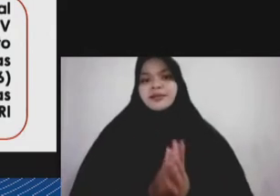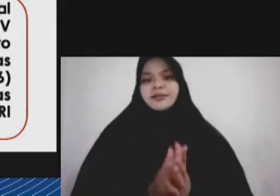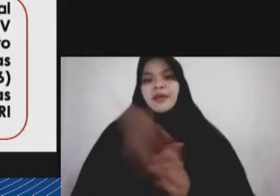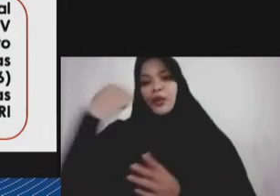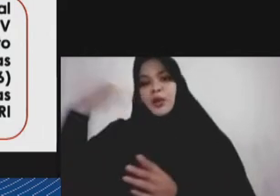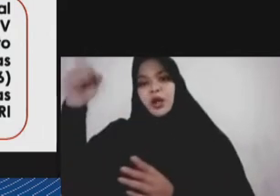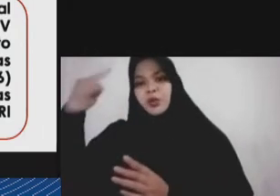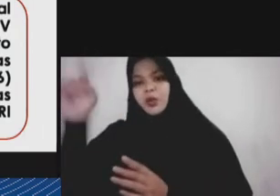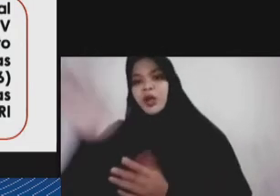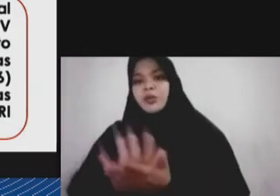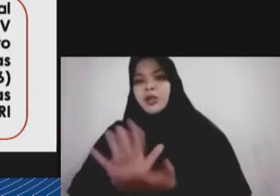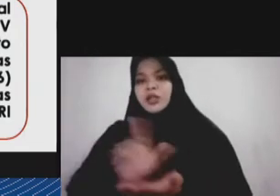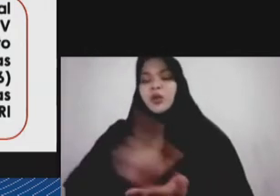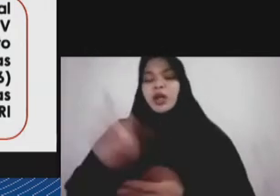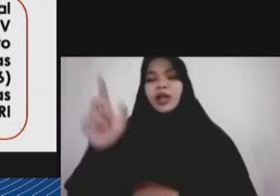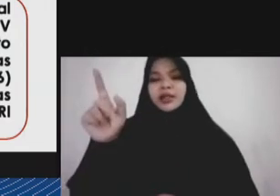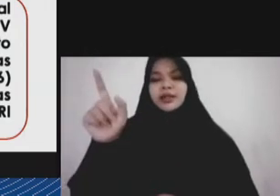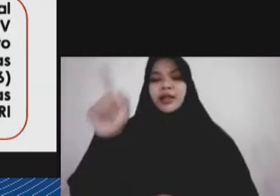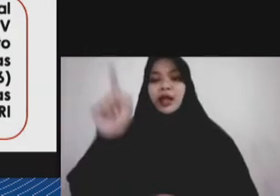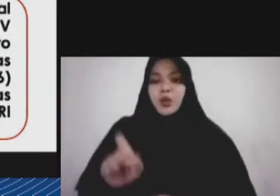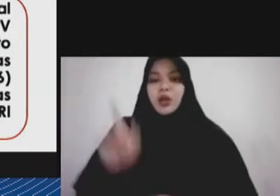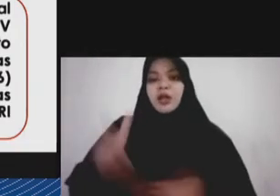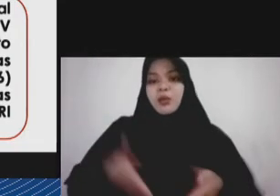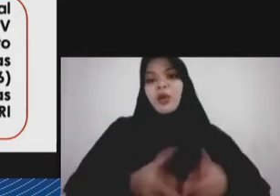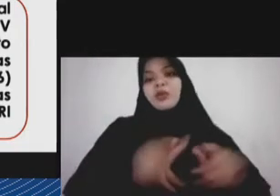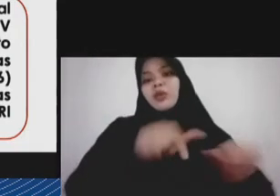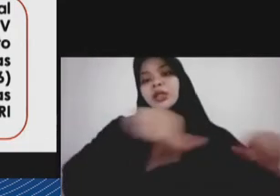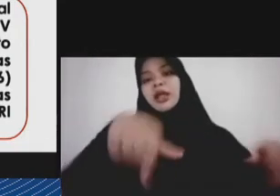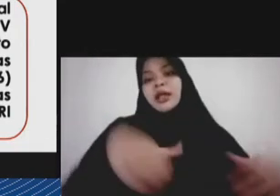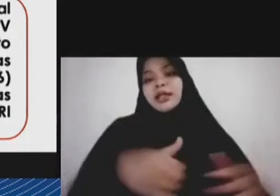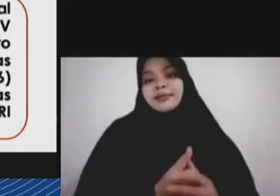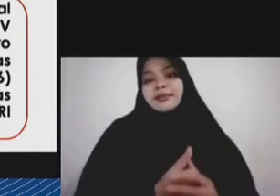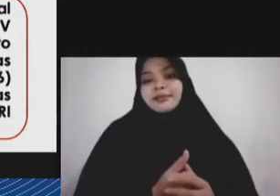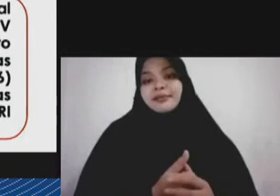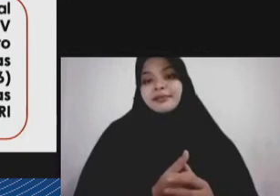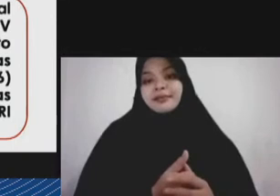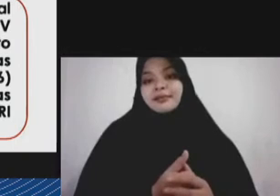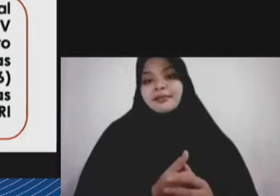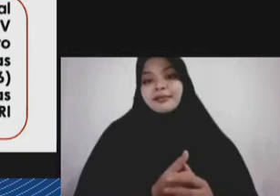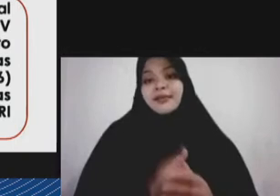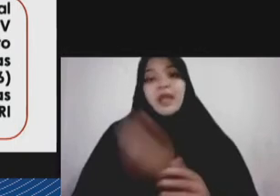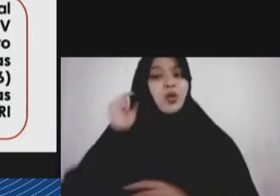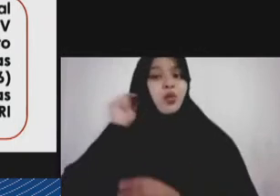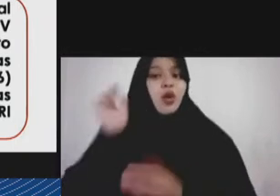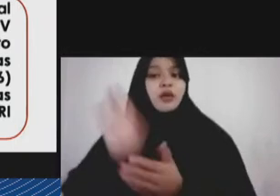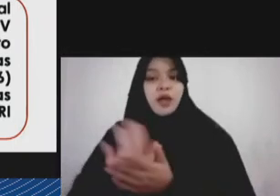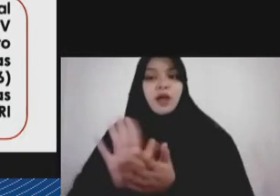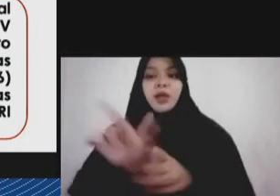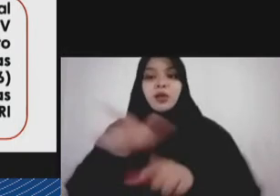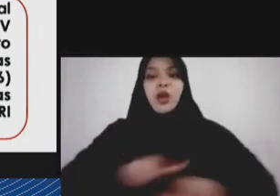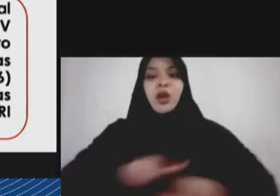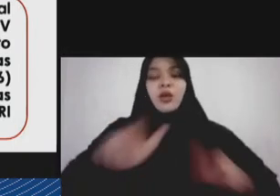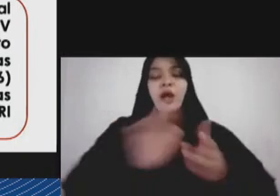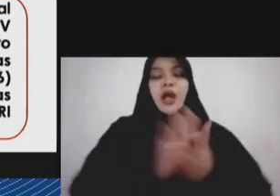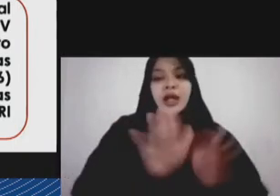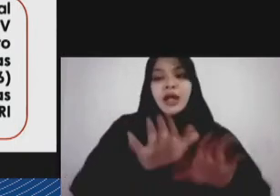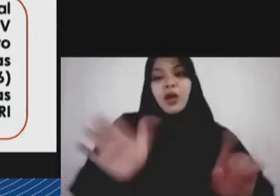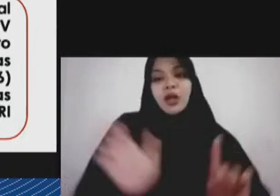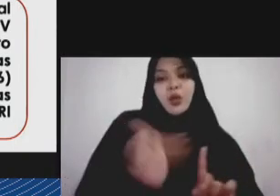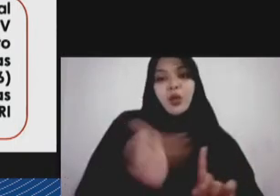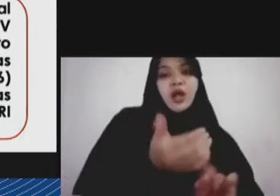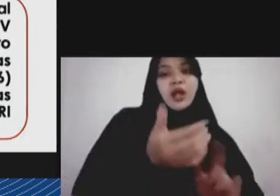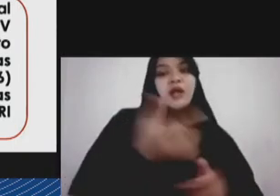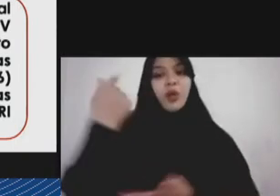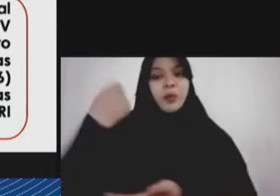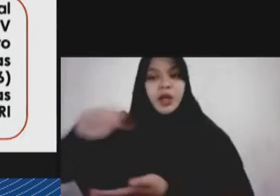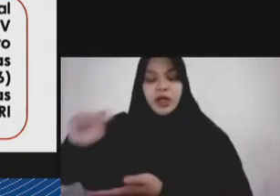on the need for the ESV bill, which was conveyed by the Women, Environment and Child Protection Minister at a working